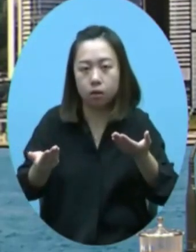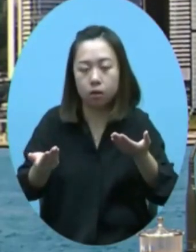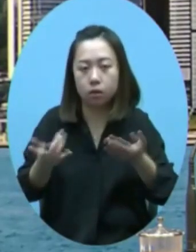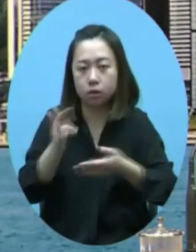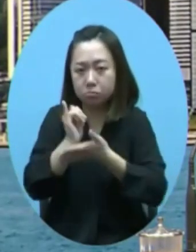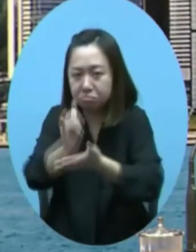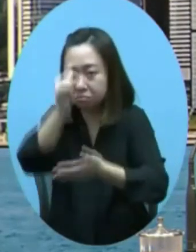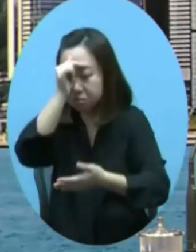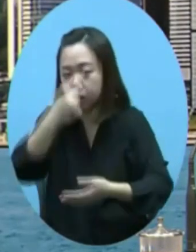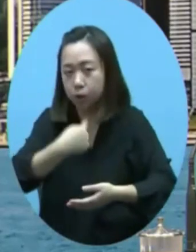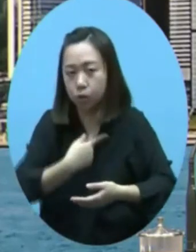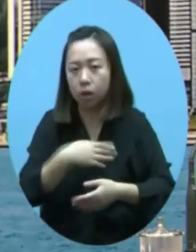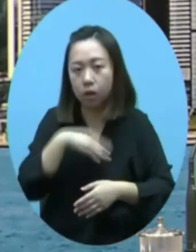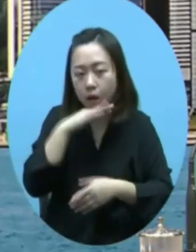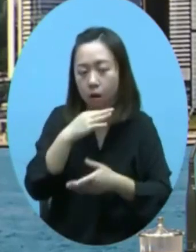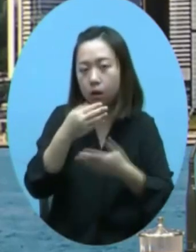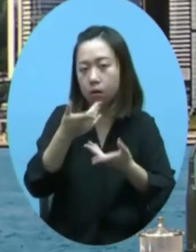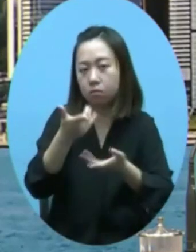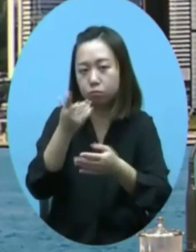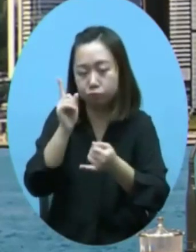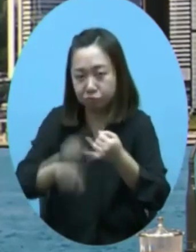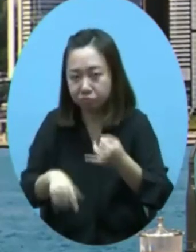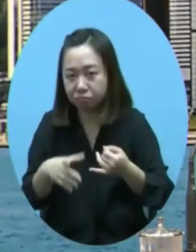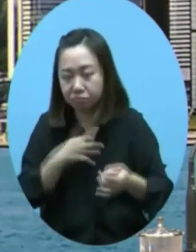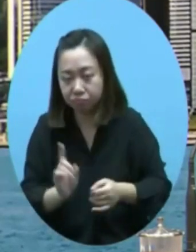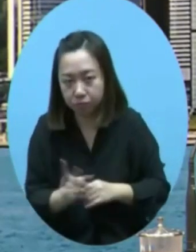hospitals, so as to